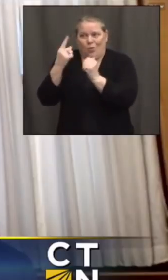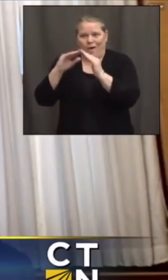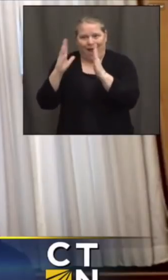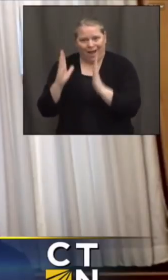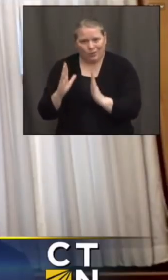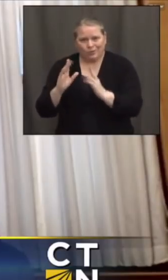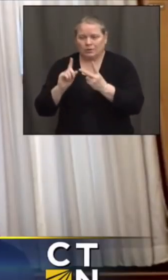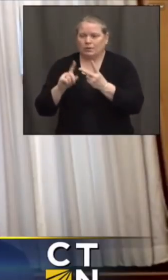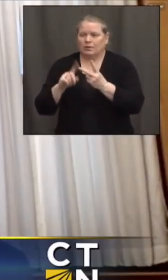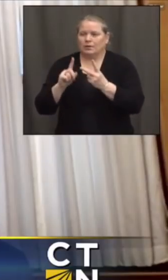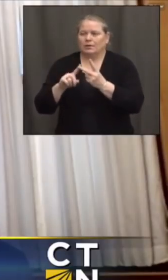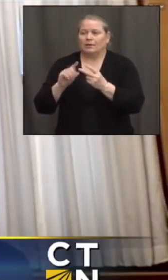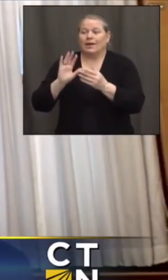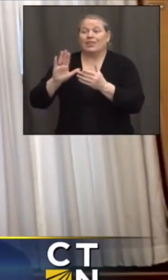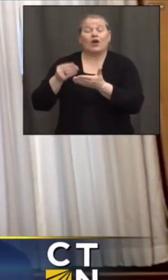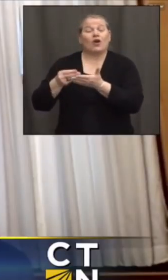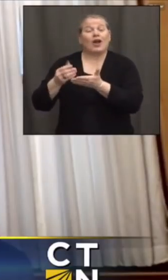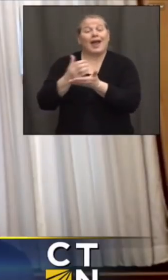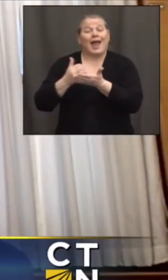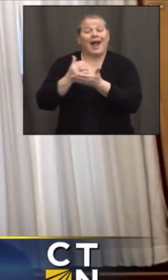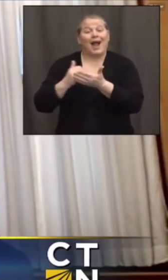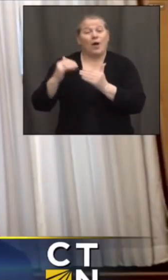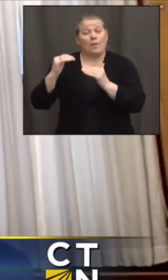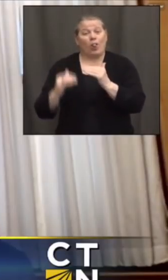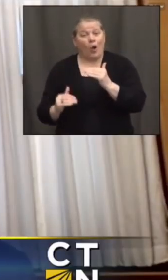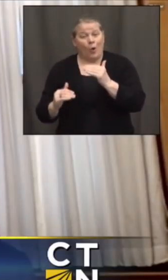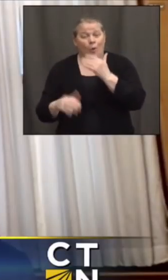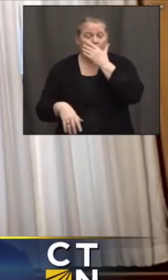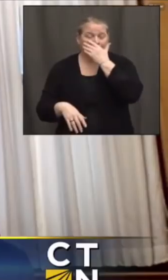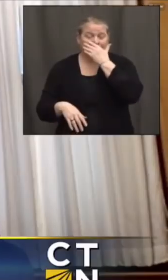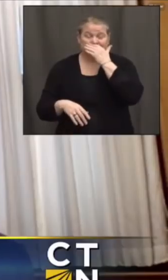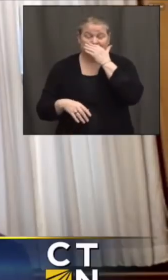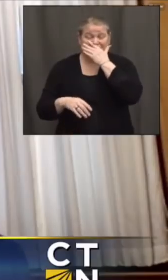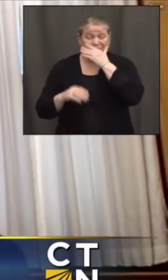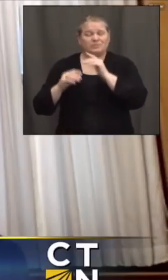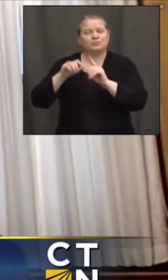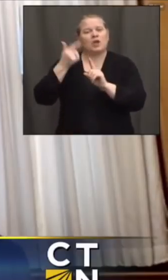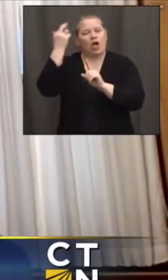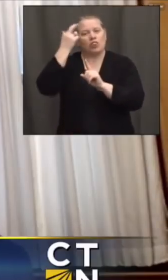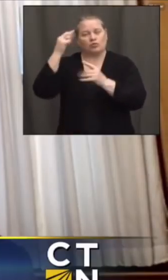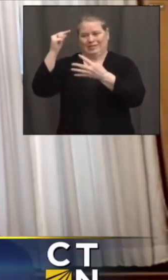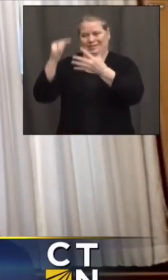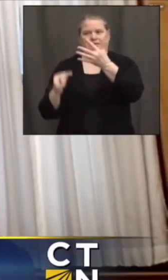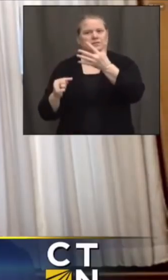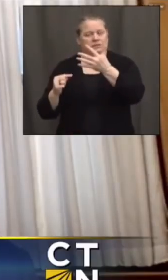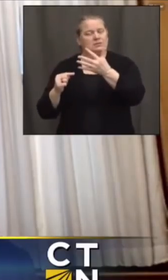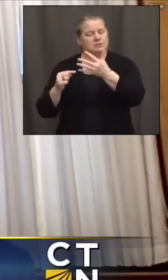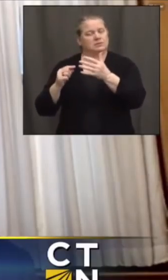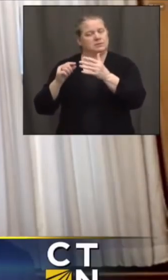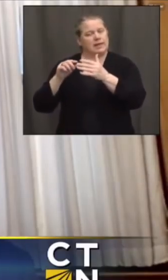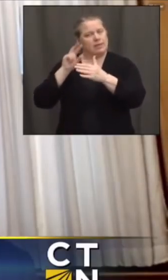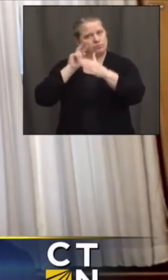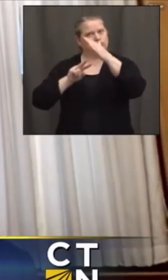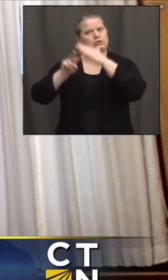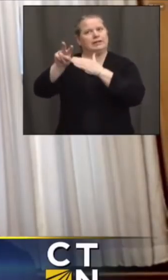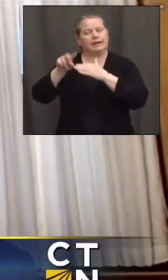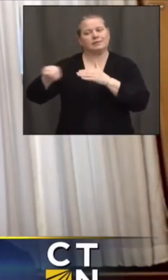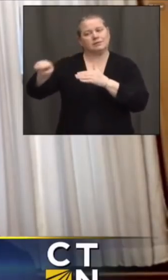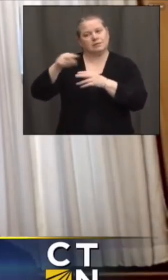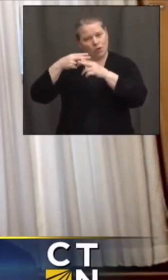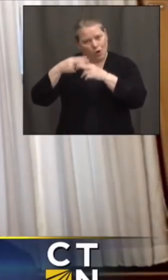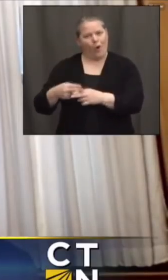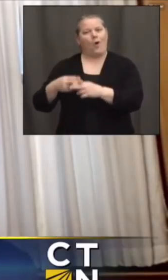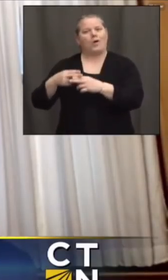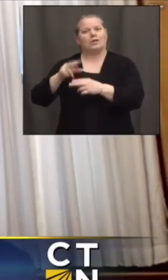income levels, other factors that are predictive of being vulnerable